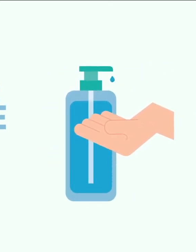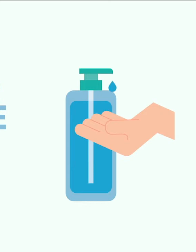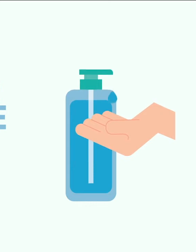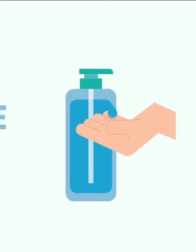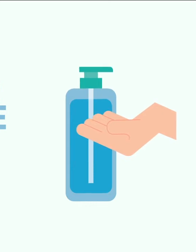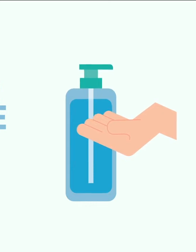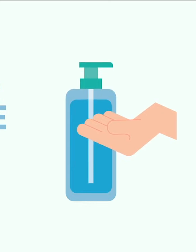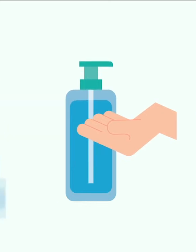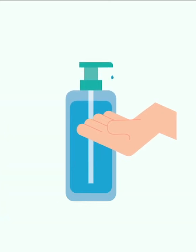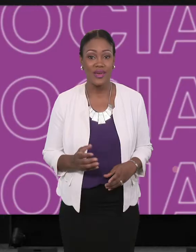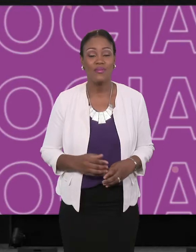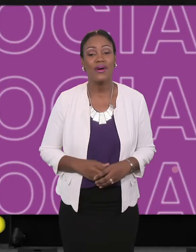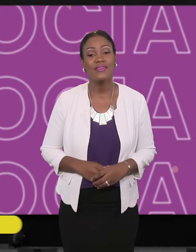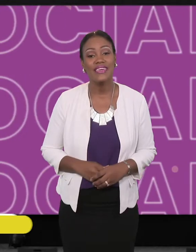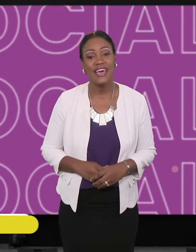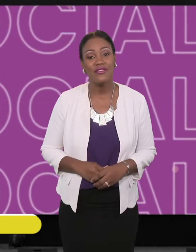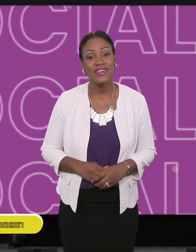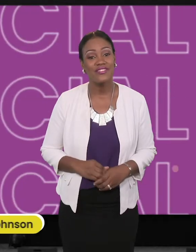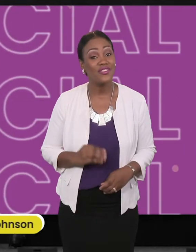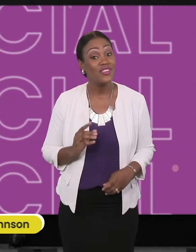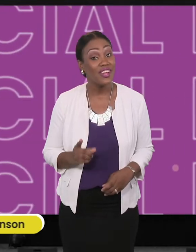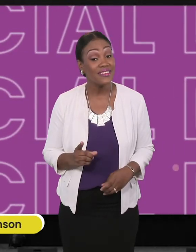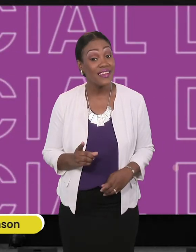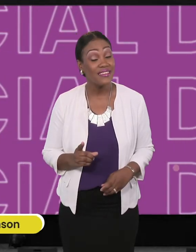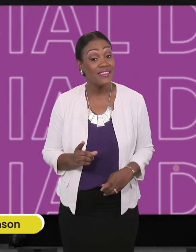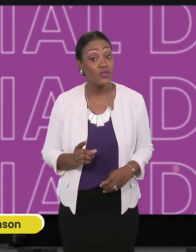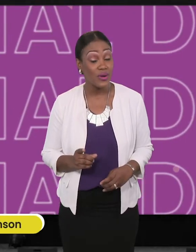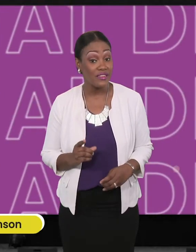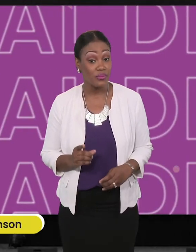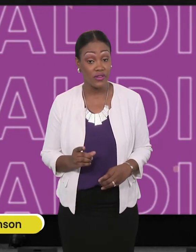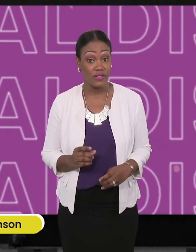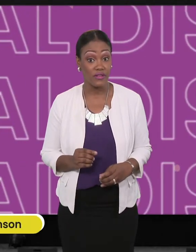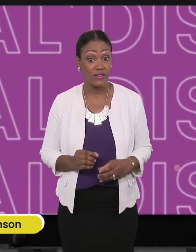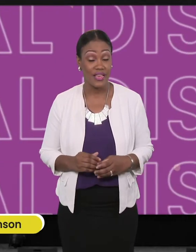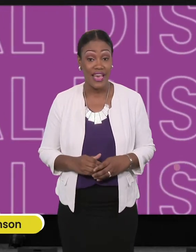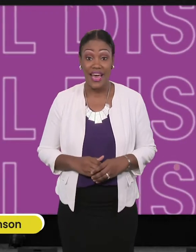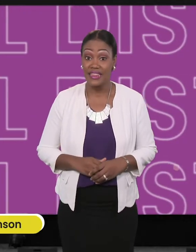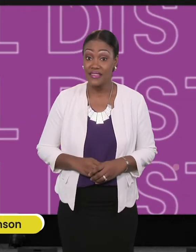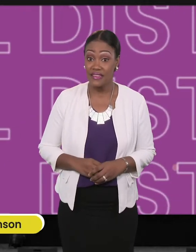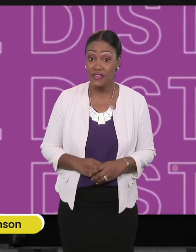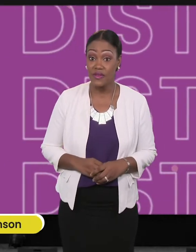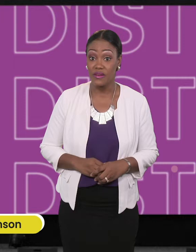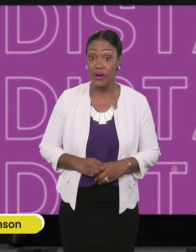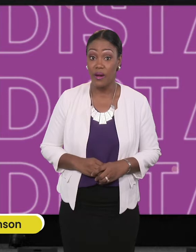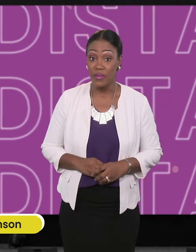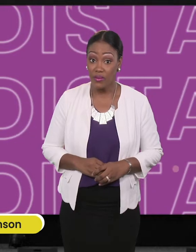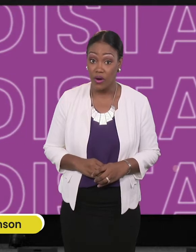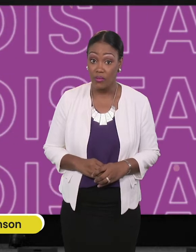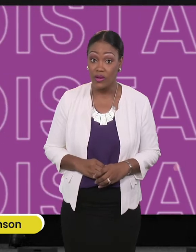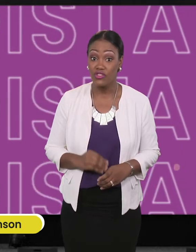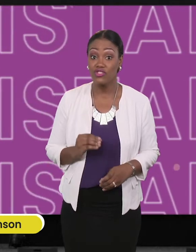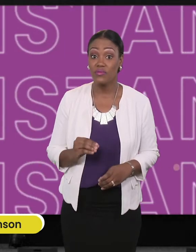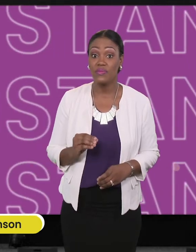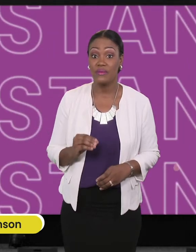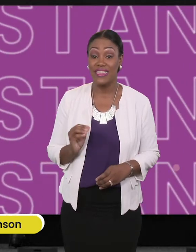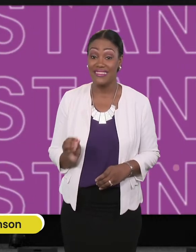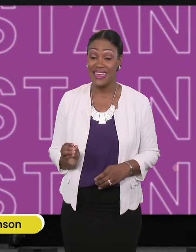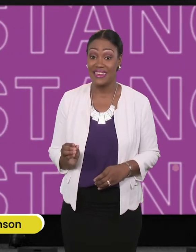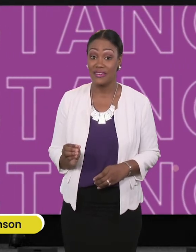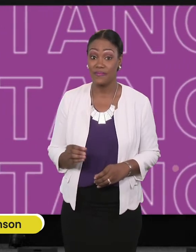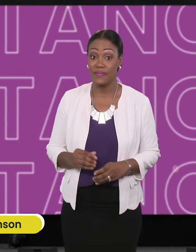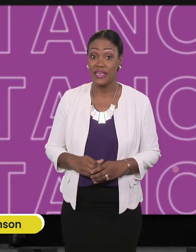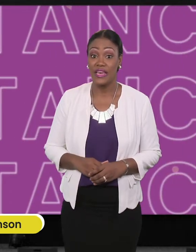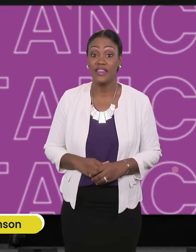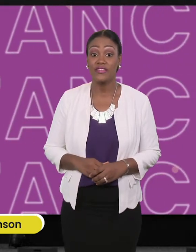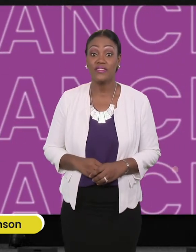available. Generally, public gatherings should not exceed 20 persons, and the 6 feet apart minimum should be